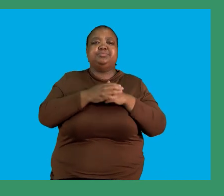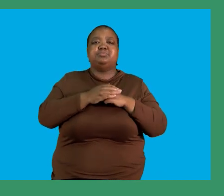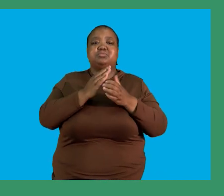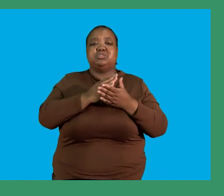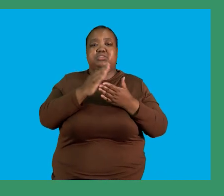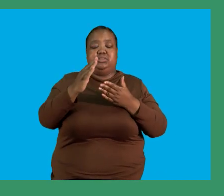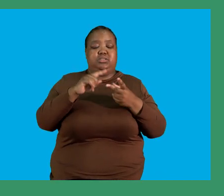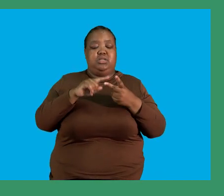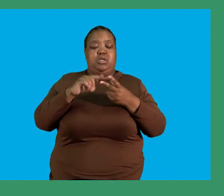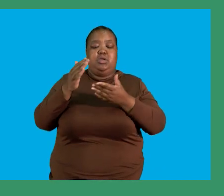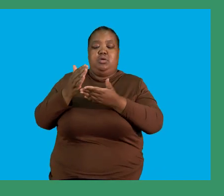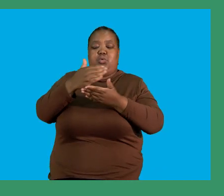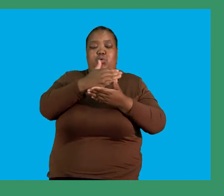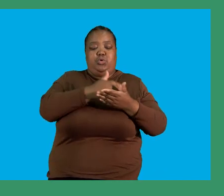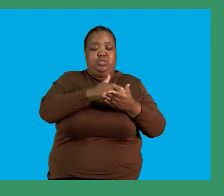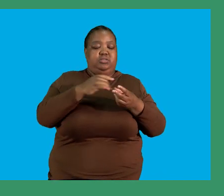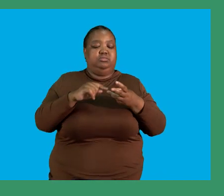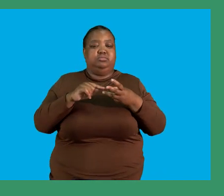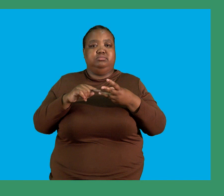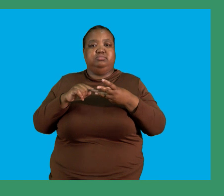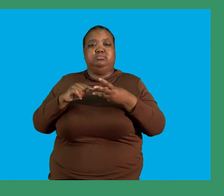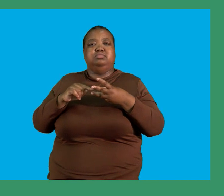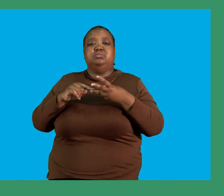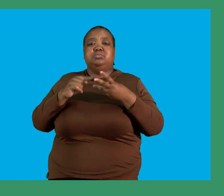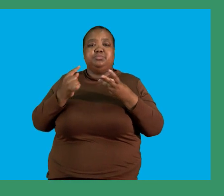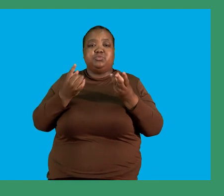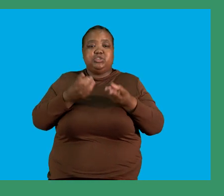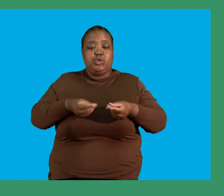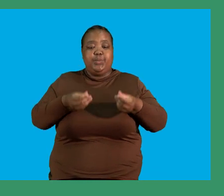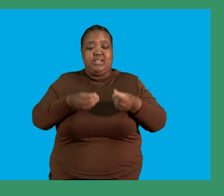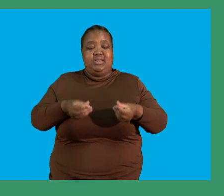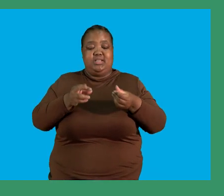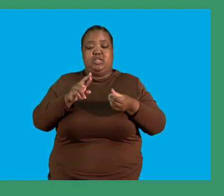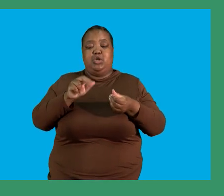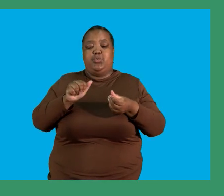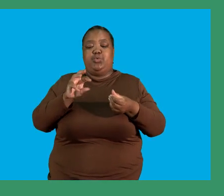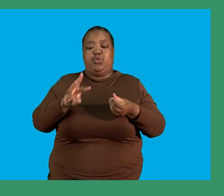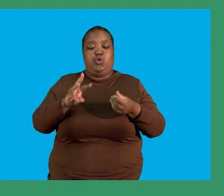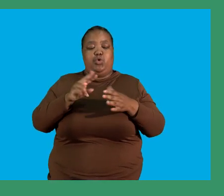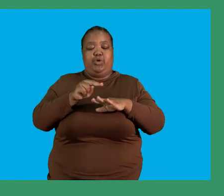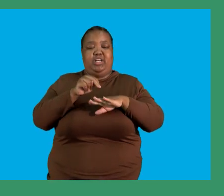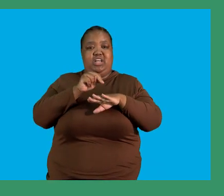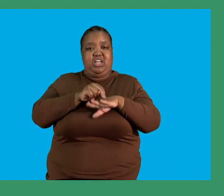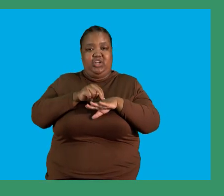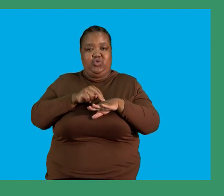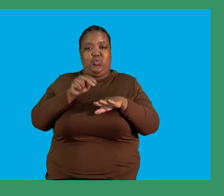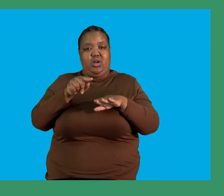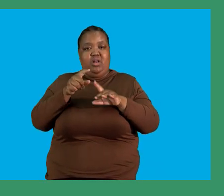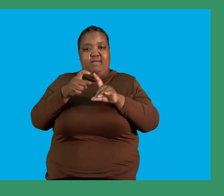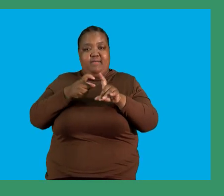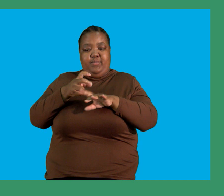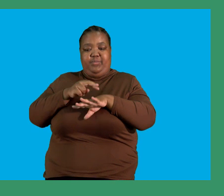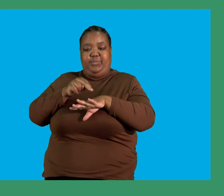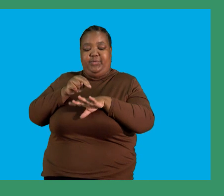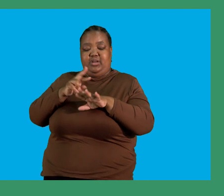with the extraction, the collection, or cultivation of raw materials and natural resources from